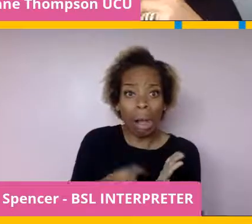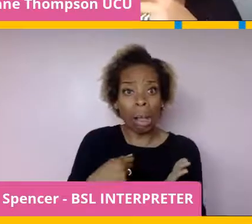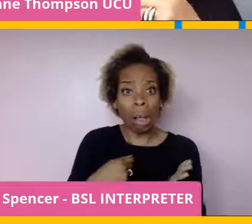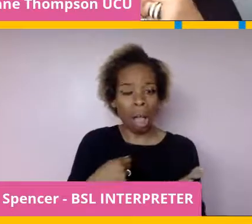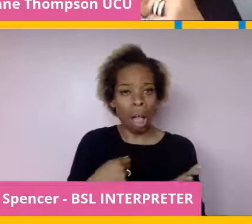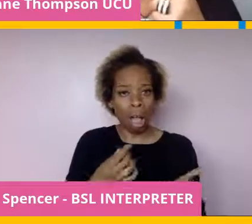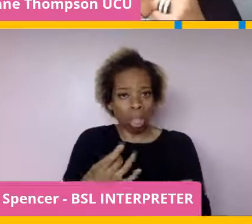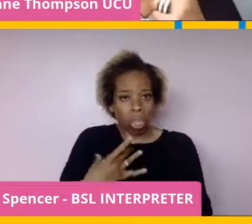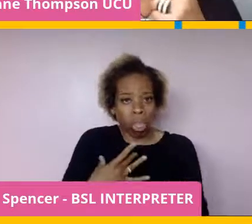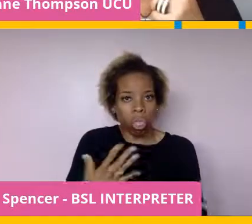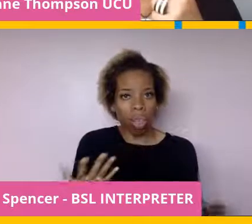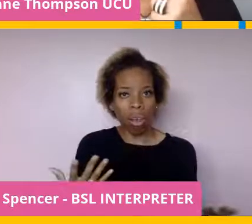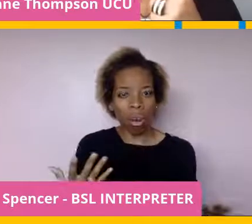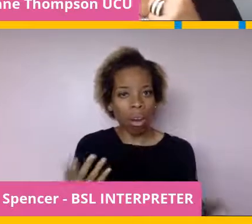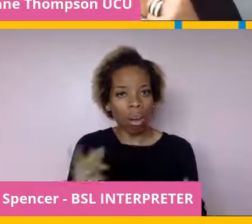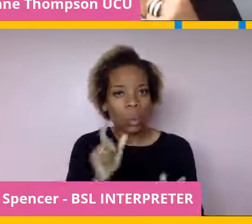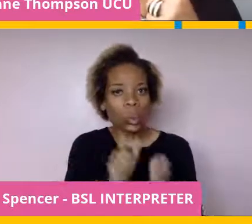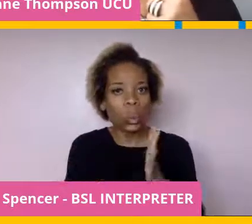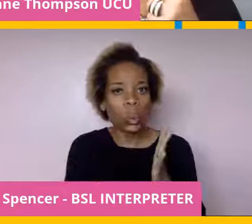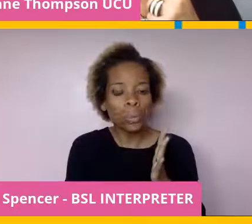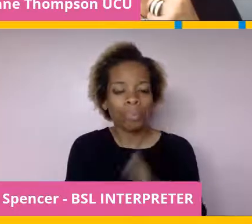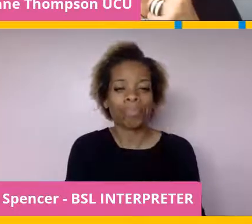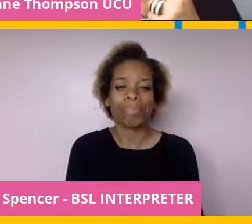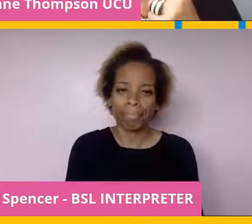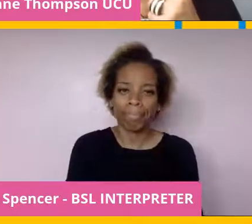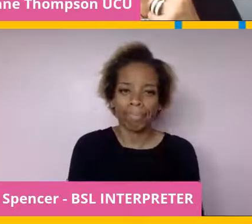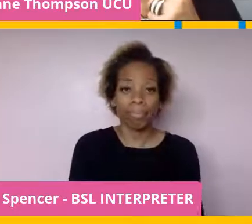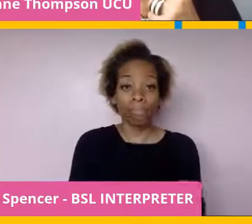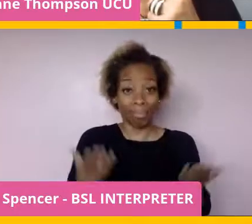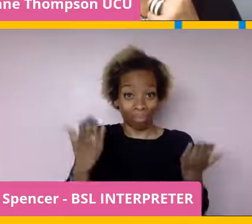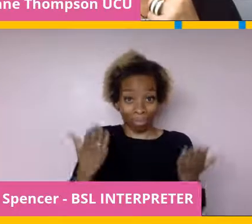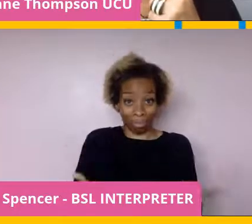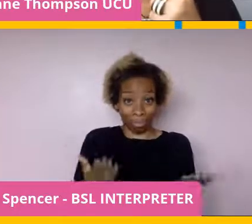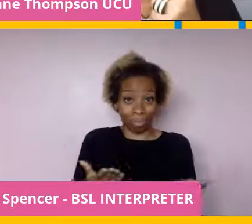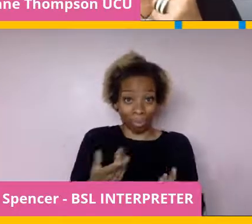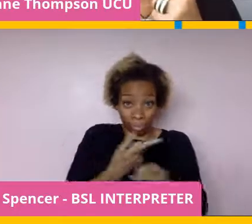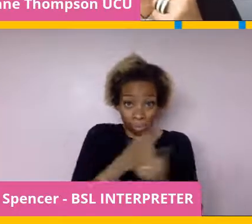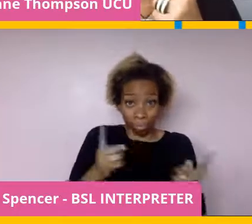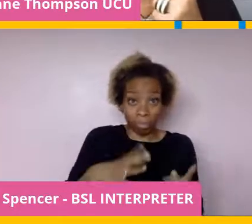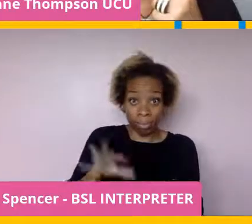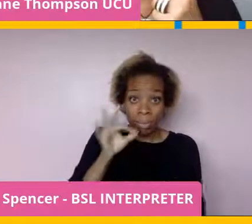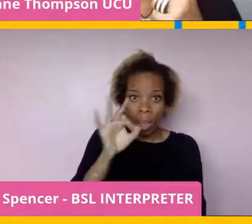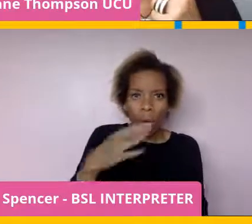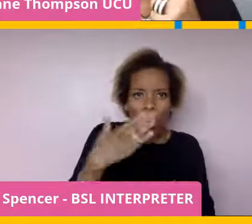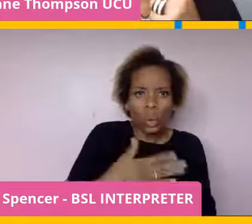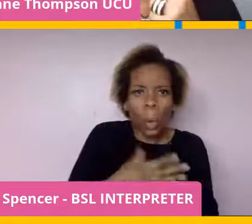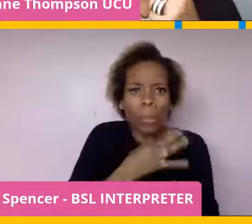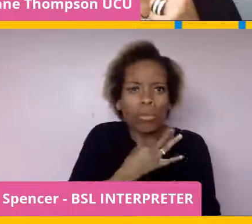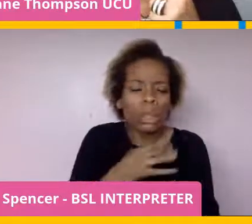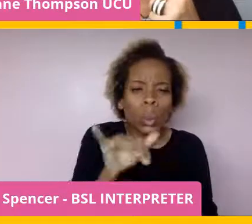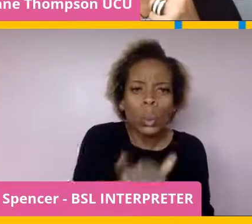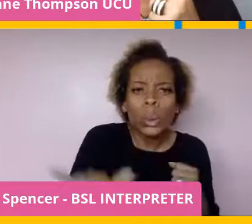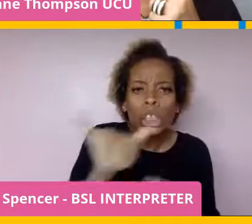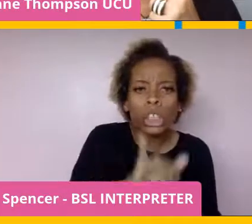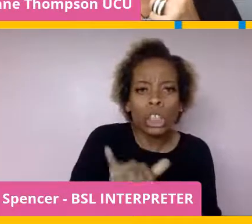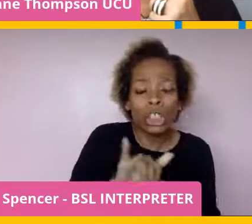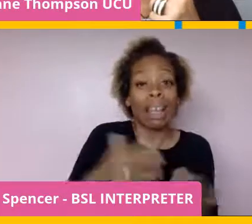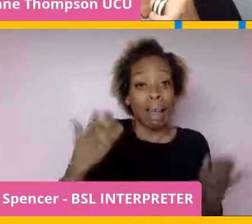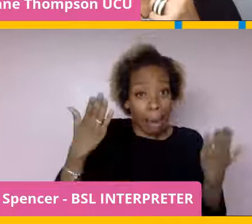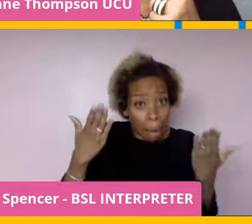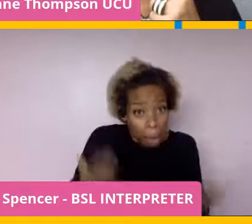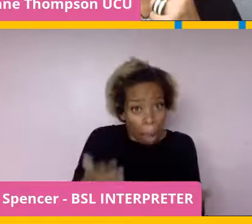it's asking, what can UCU do to protect them? So what needs to be happening is asking right now what jobs are at risk